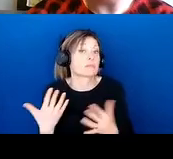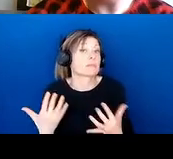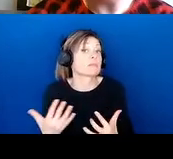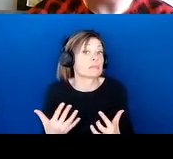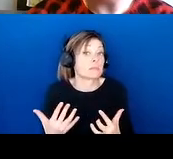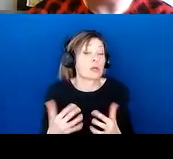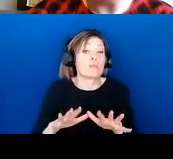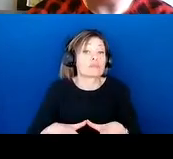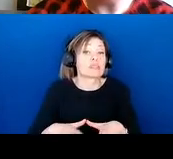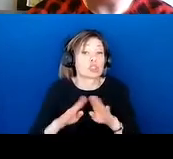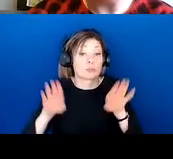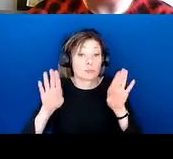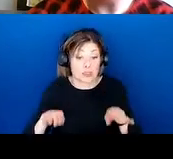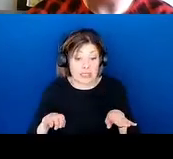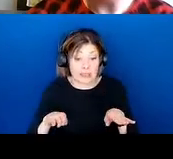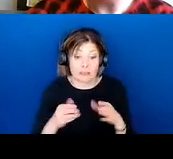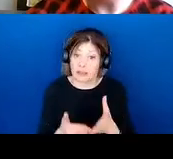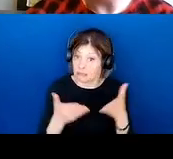present-day view.